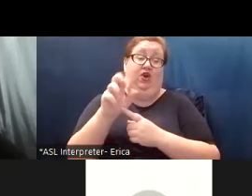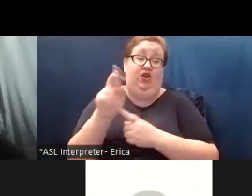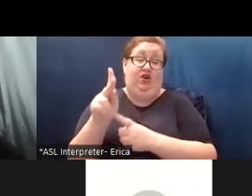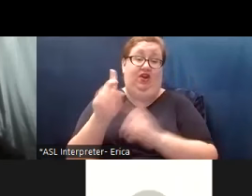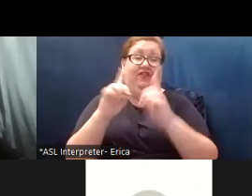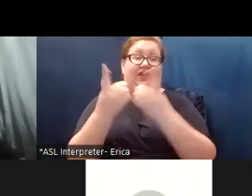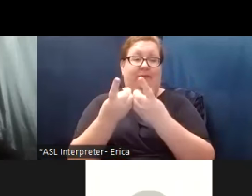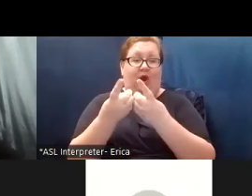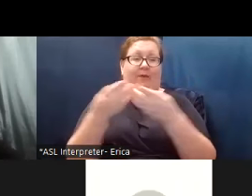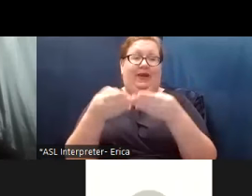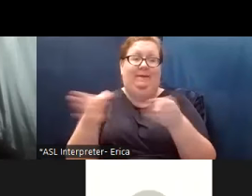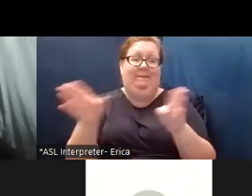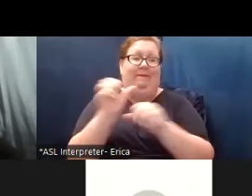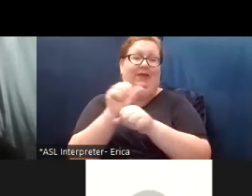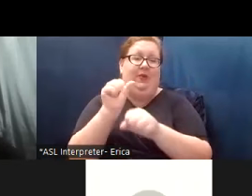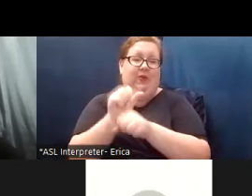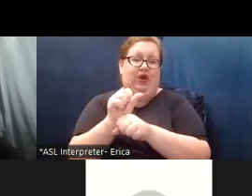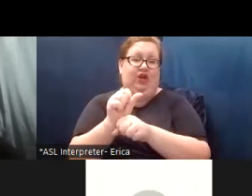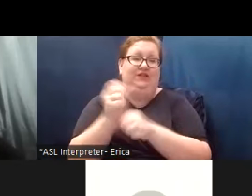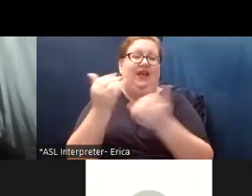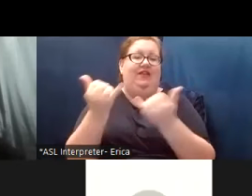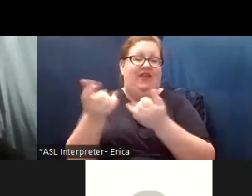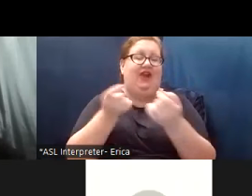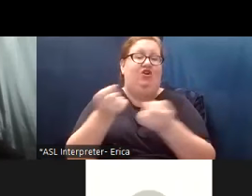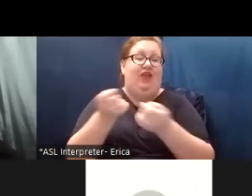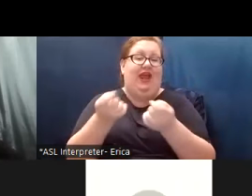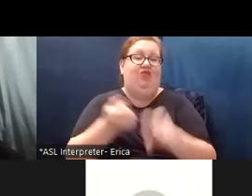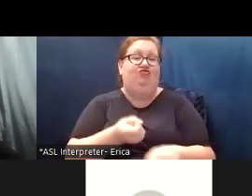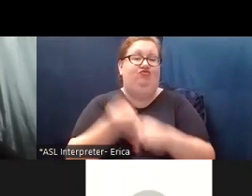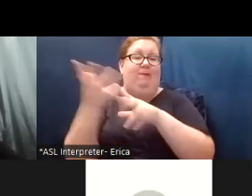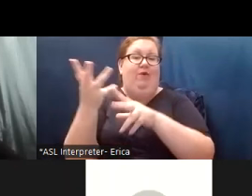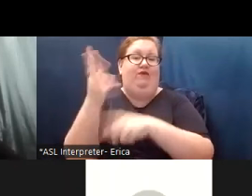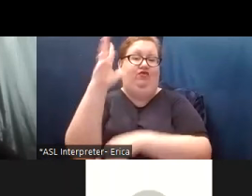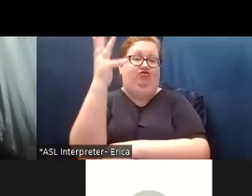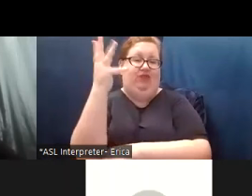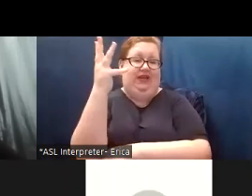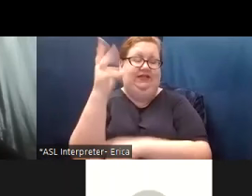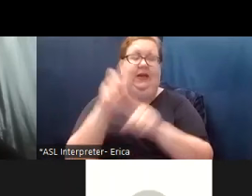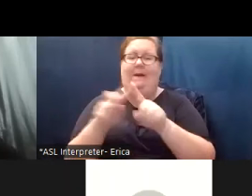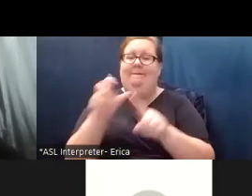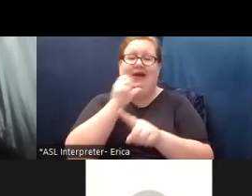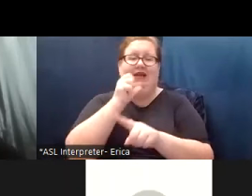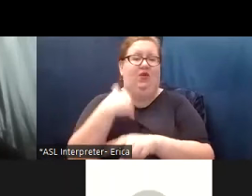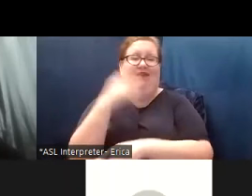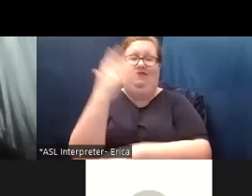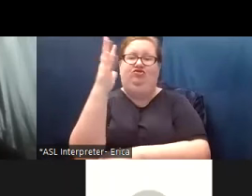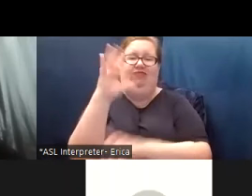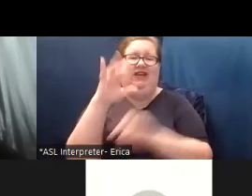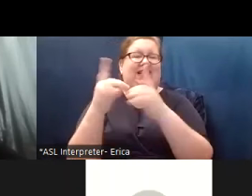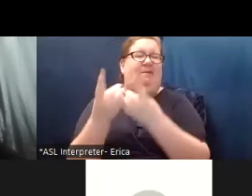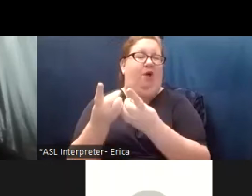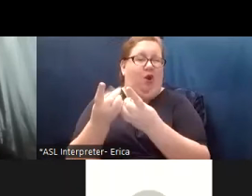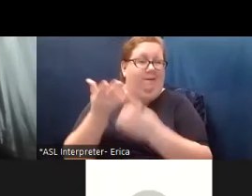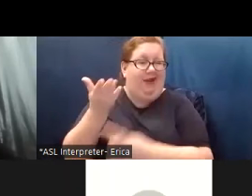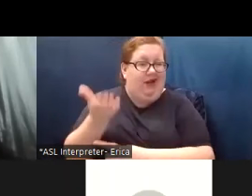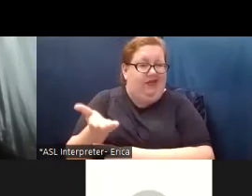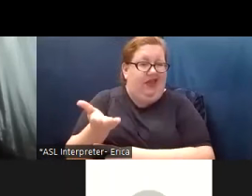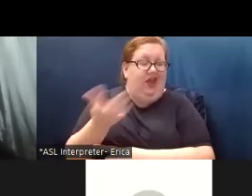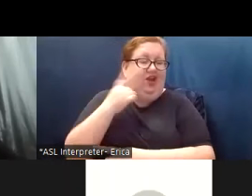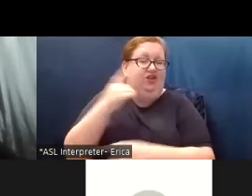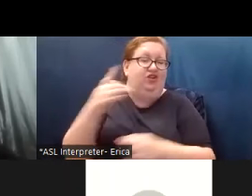Public Works currently handles removal of trees, but they don't have a tree department that's there to do the